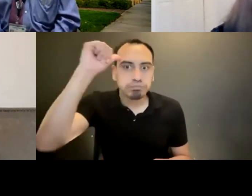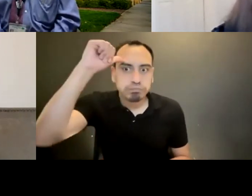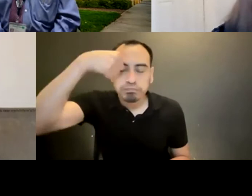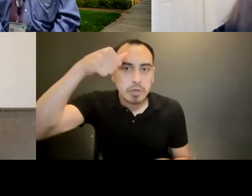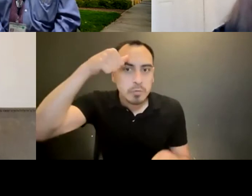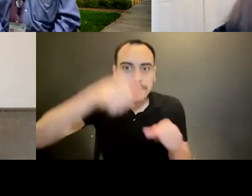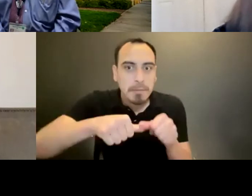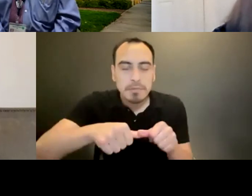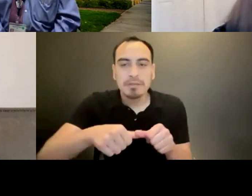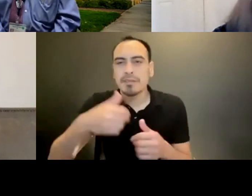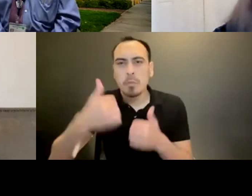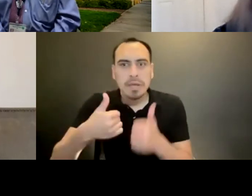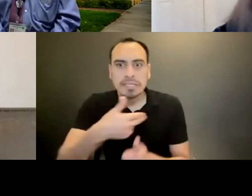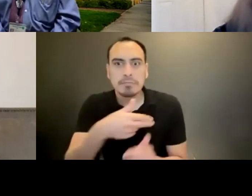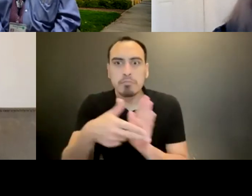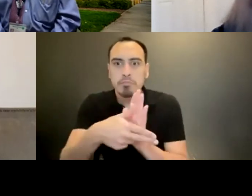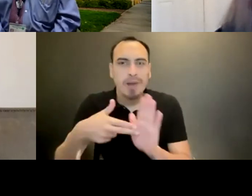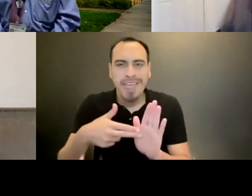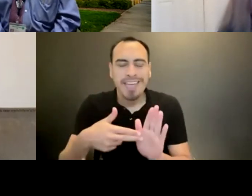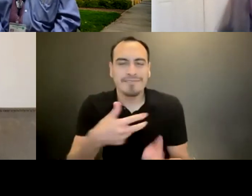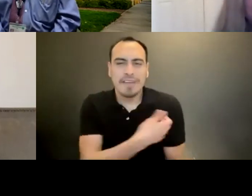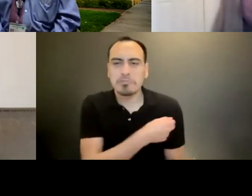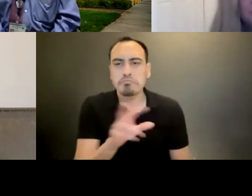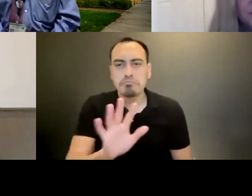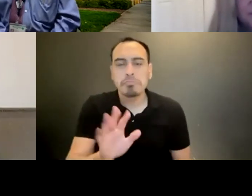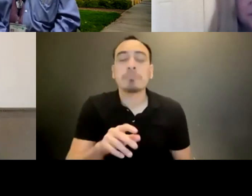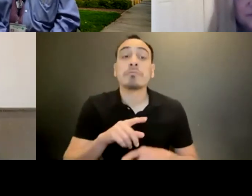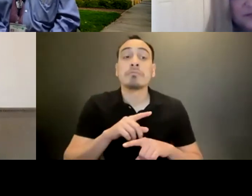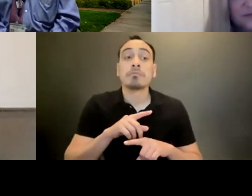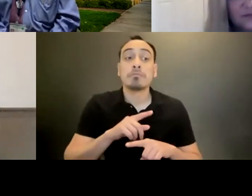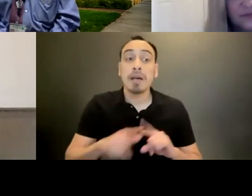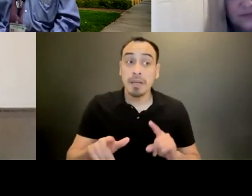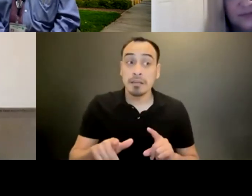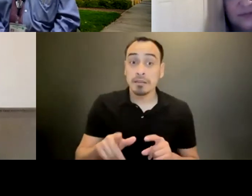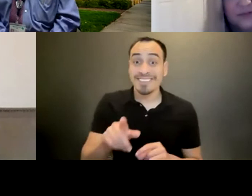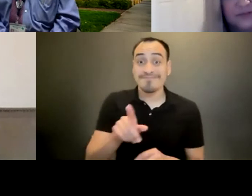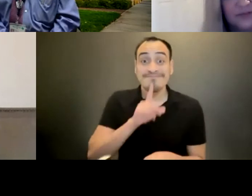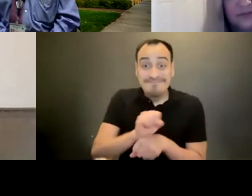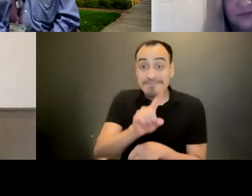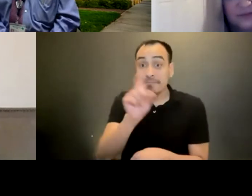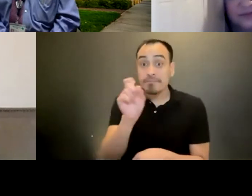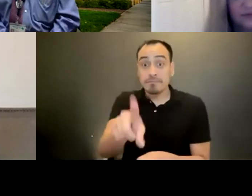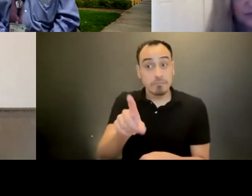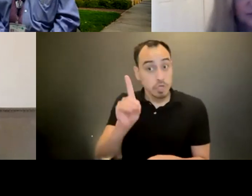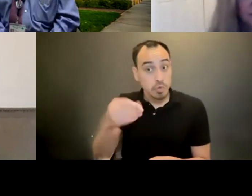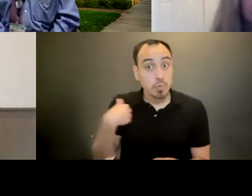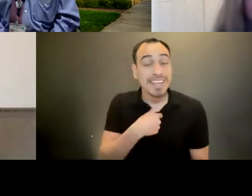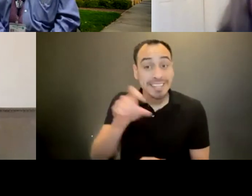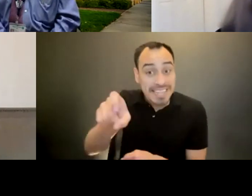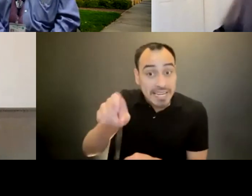As far as when we know whether we need a booster or not, I think there are going to be 2 issues that will decide